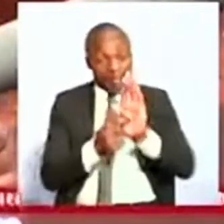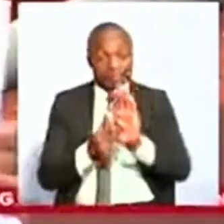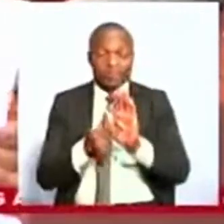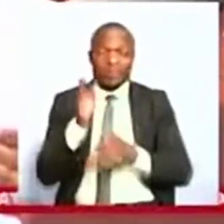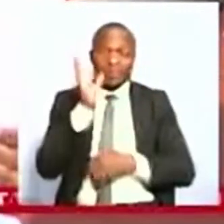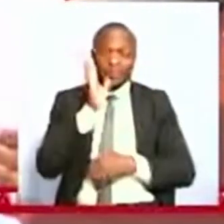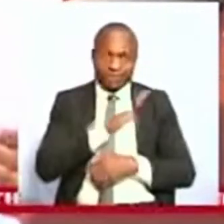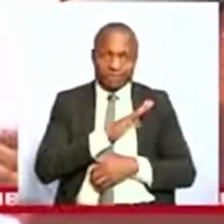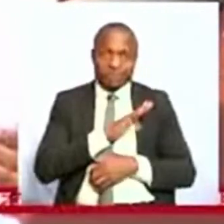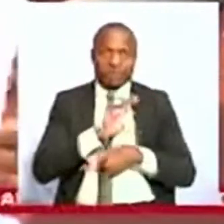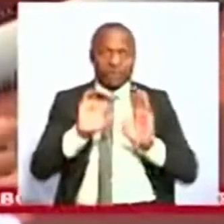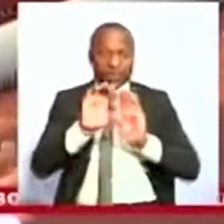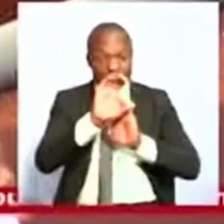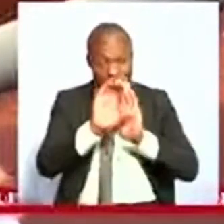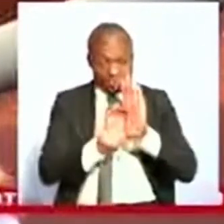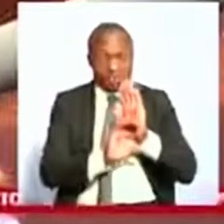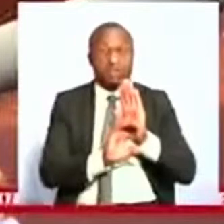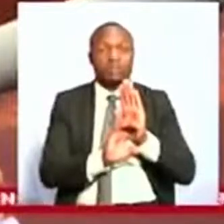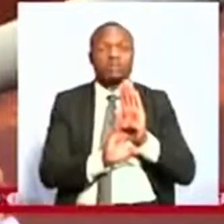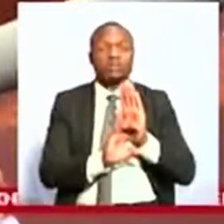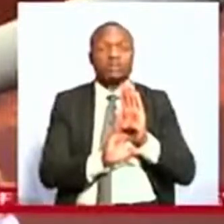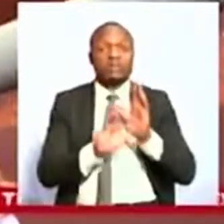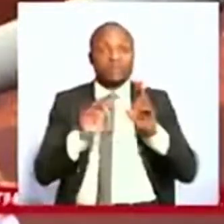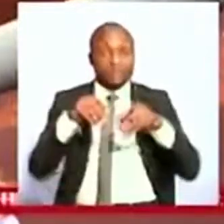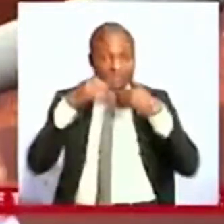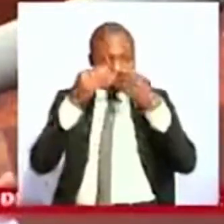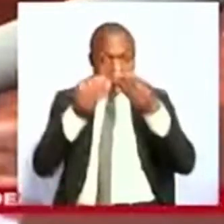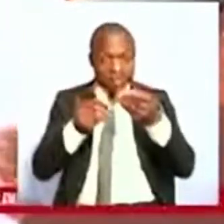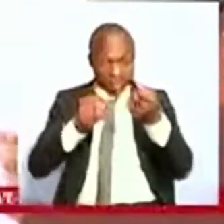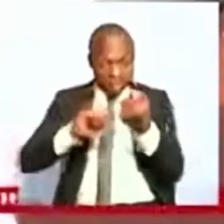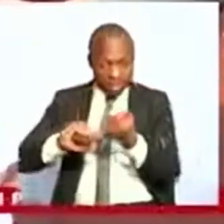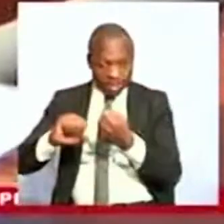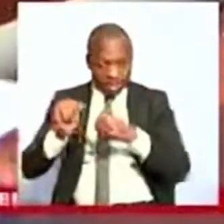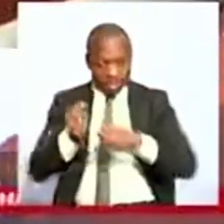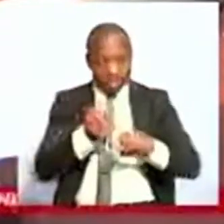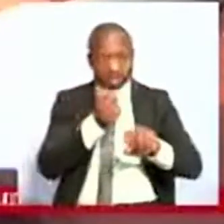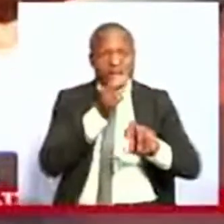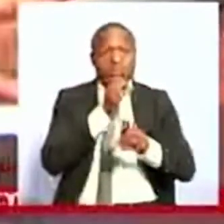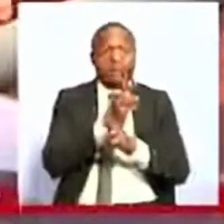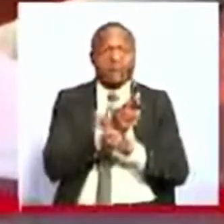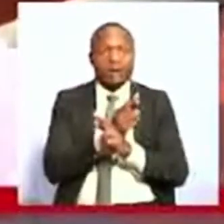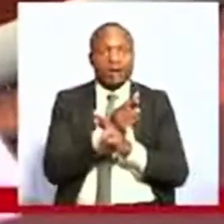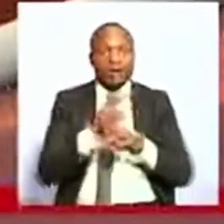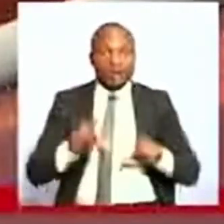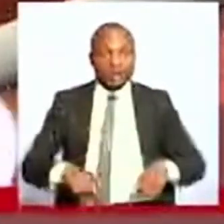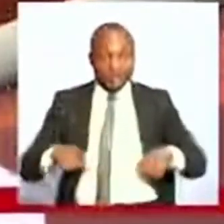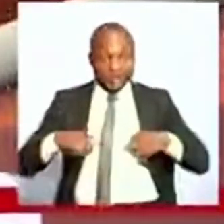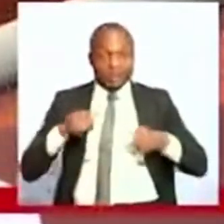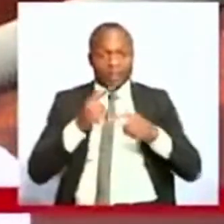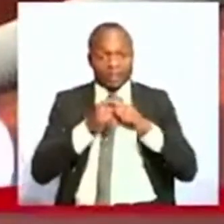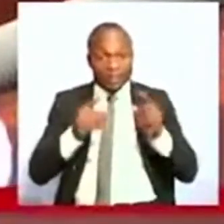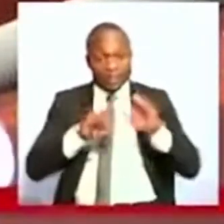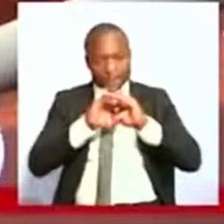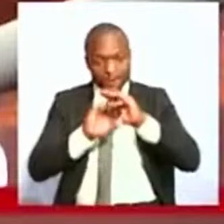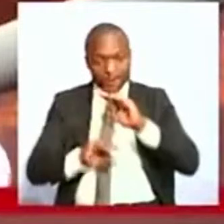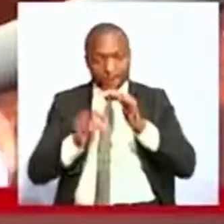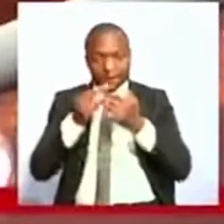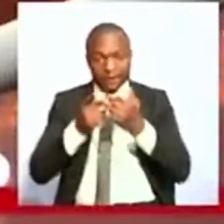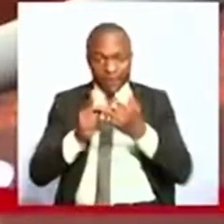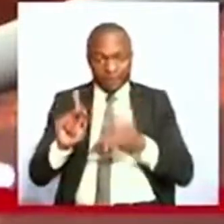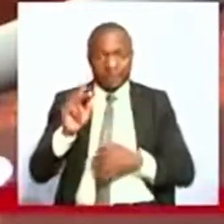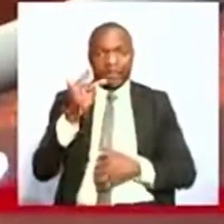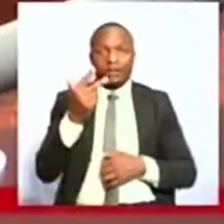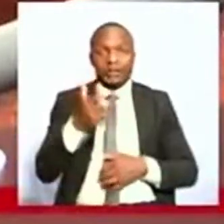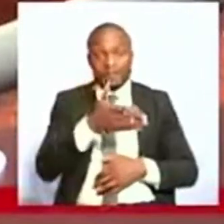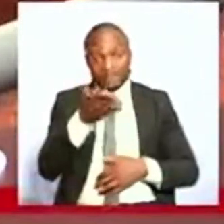earlier, the Constitution provides for the protection of the right to life. However, under Part 3, there are